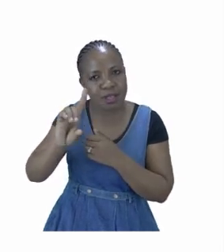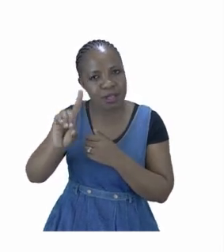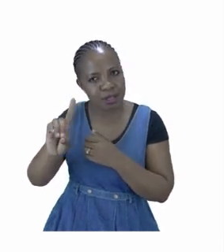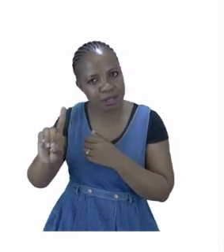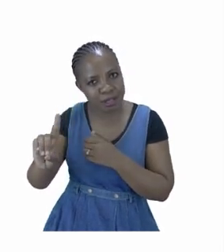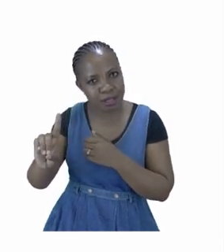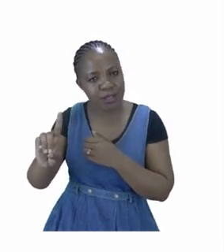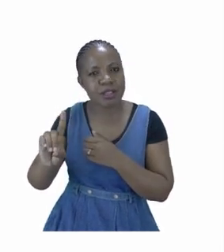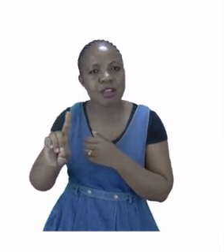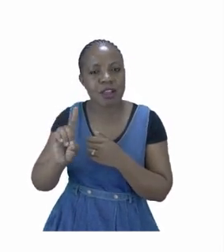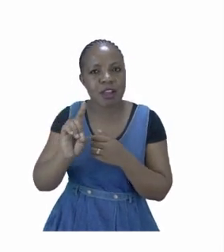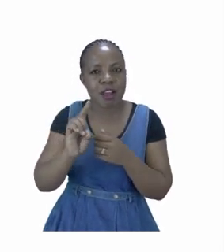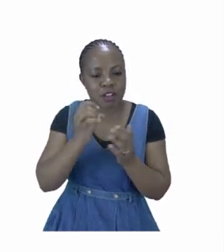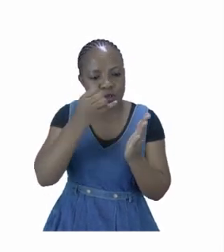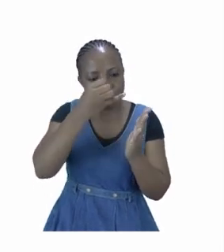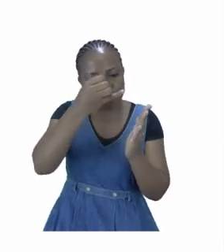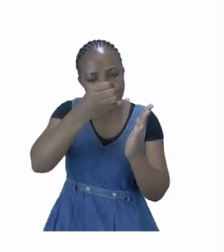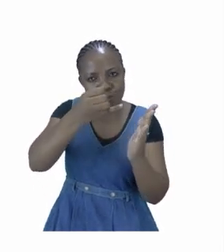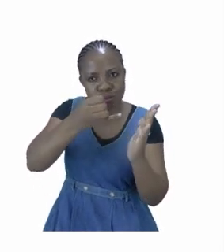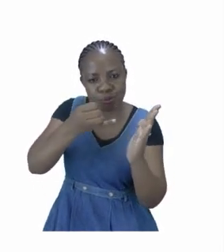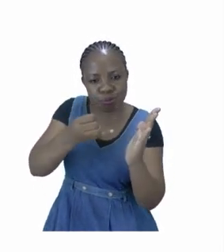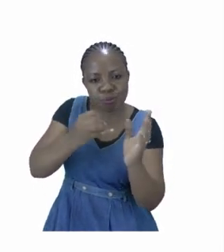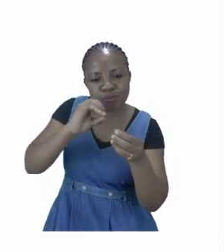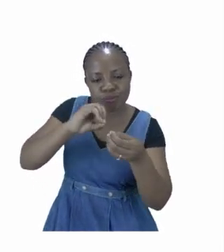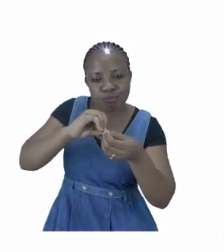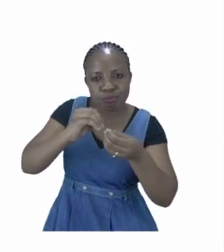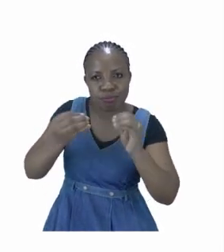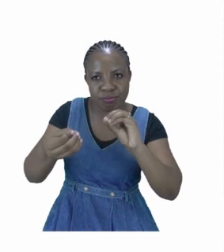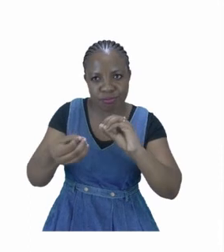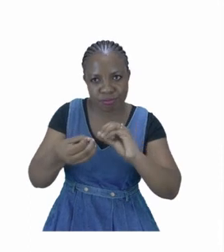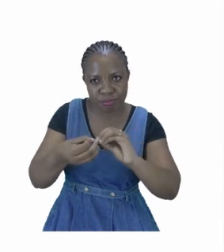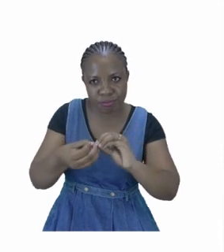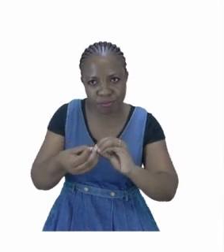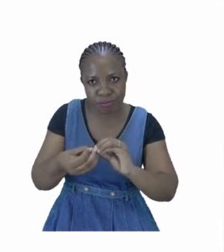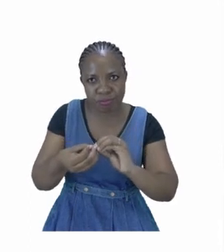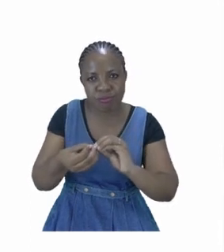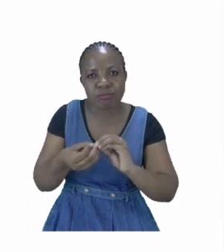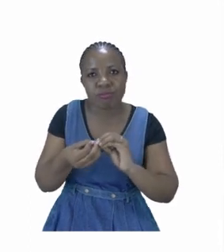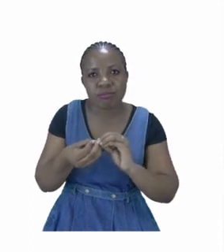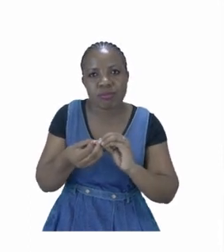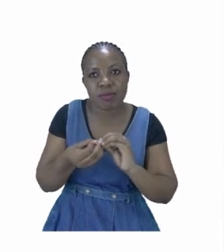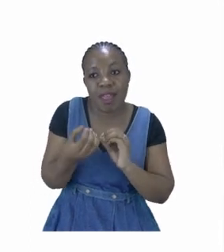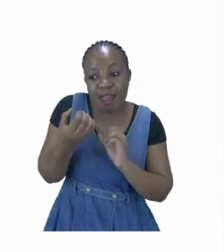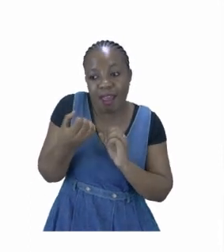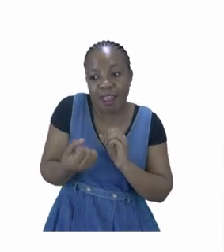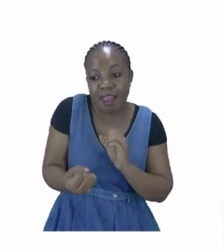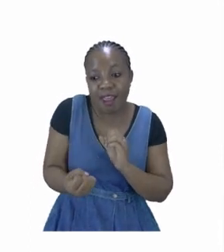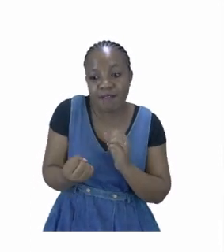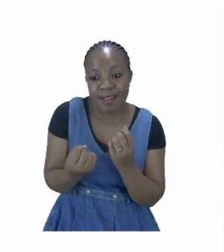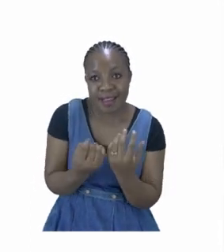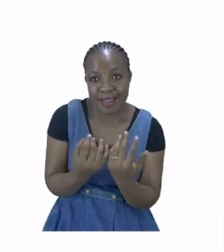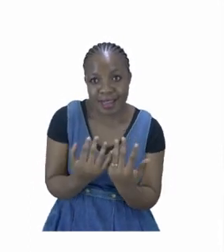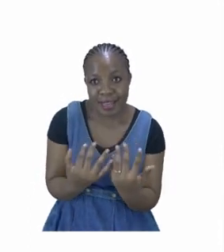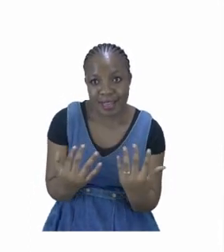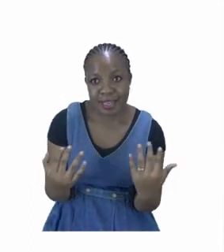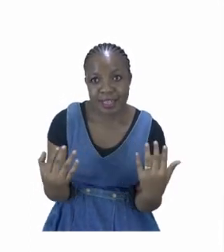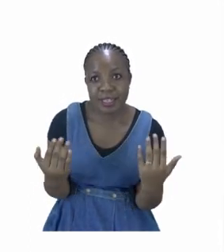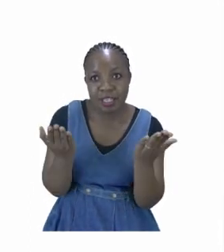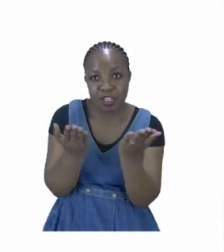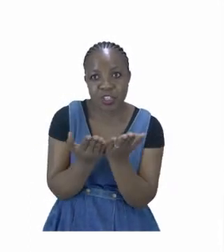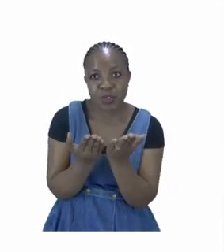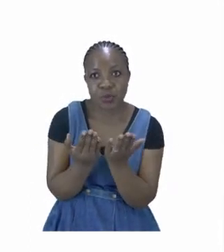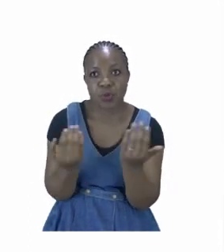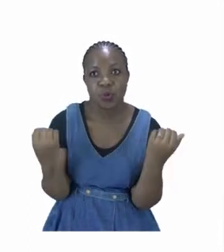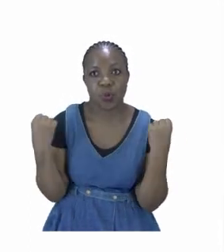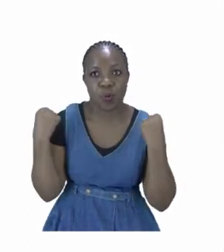my notebook. I carry a green school bag and I am